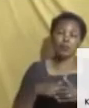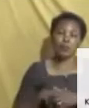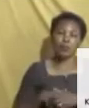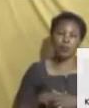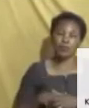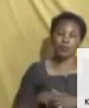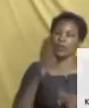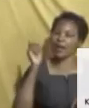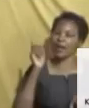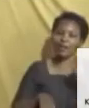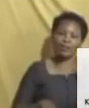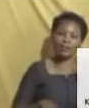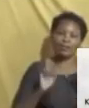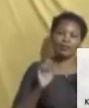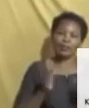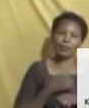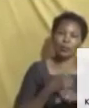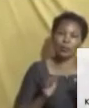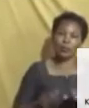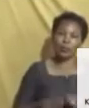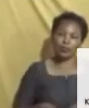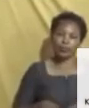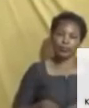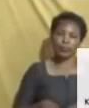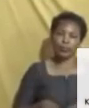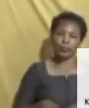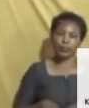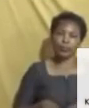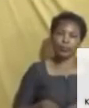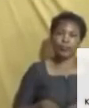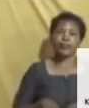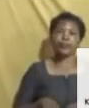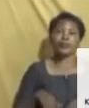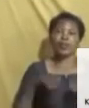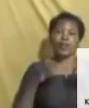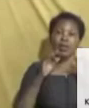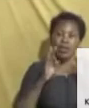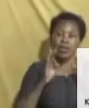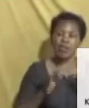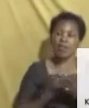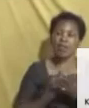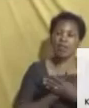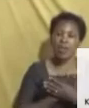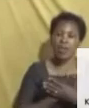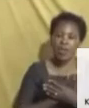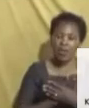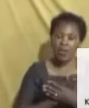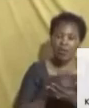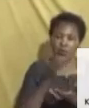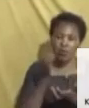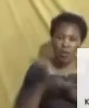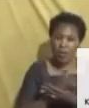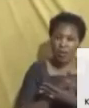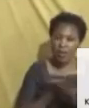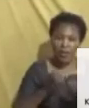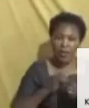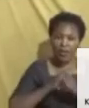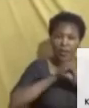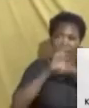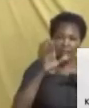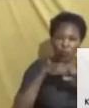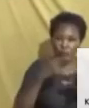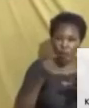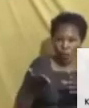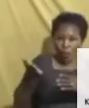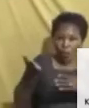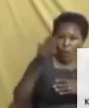He can't. And if any clarity is required on that issue, we go back to what